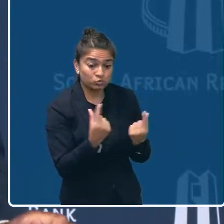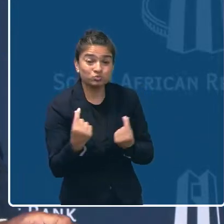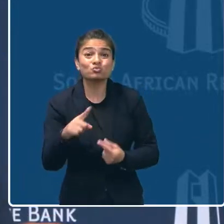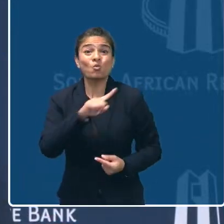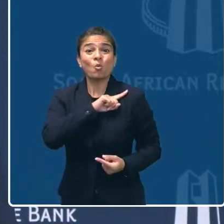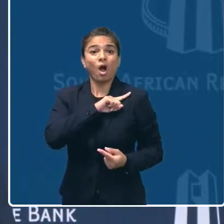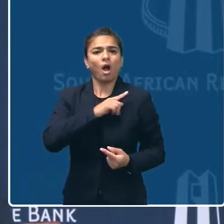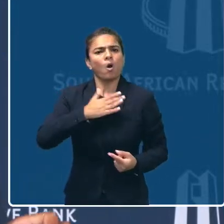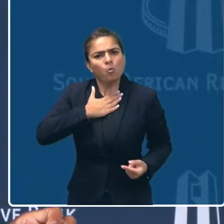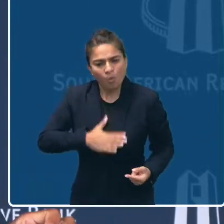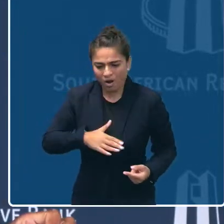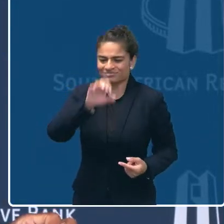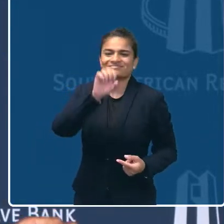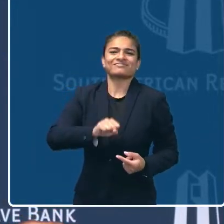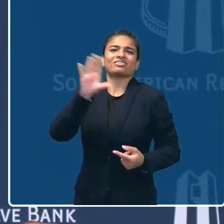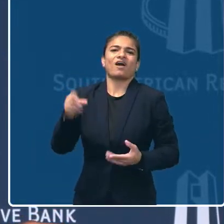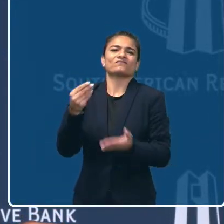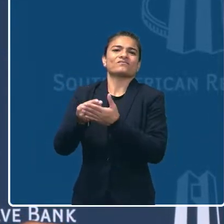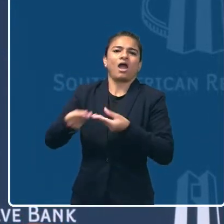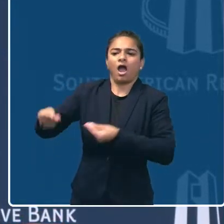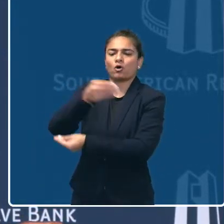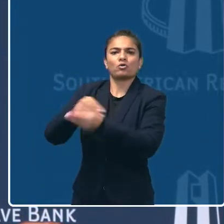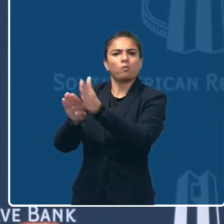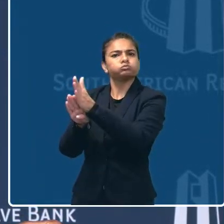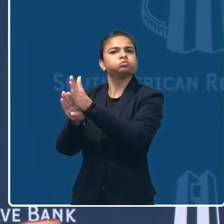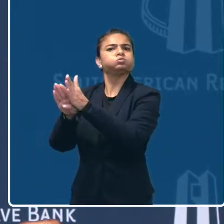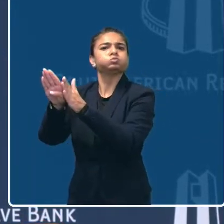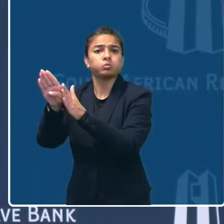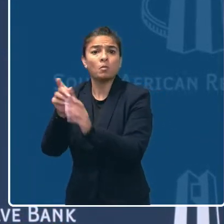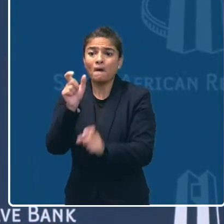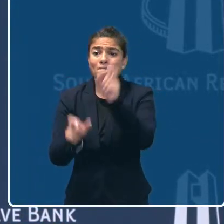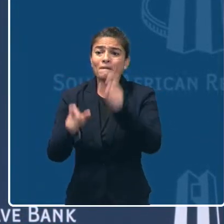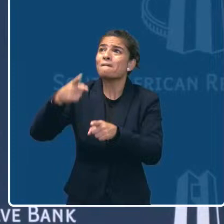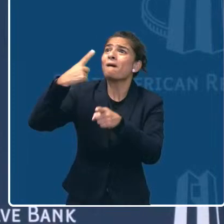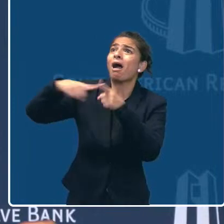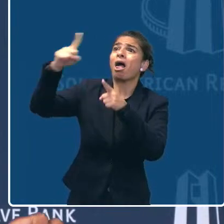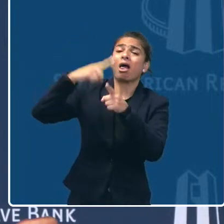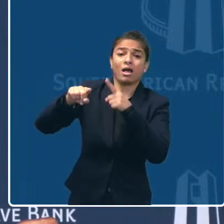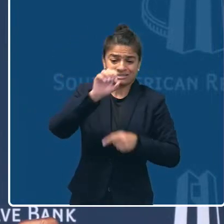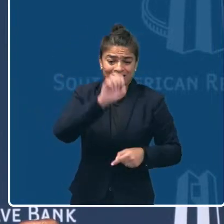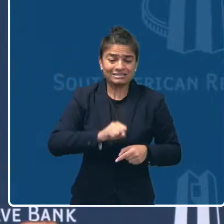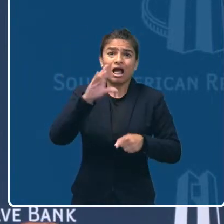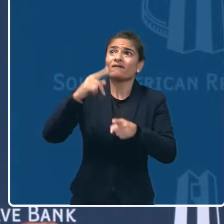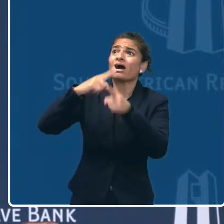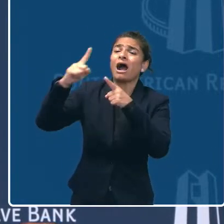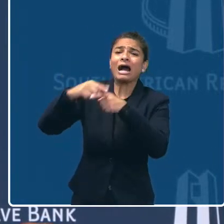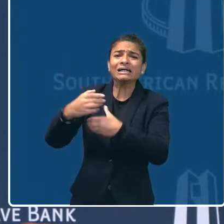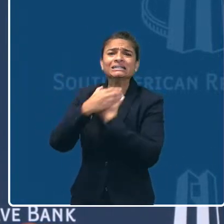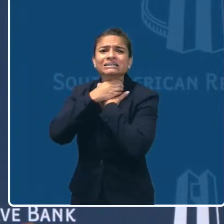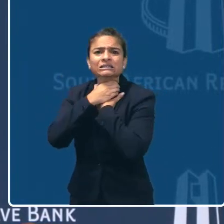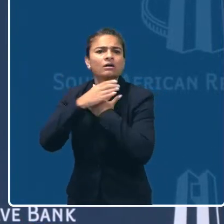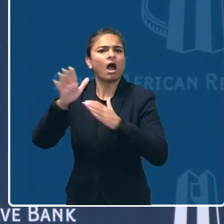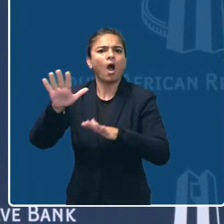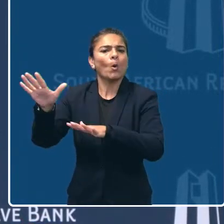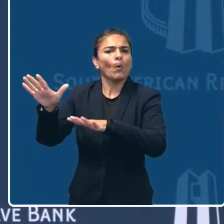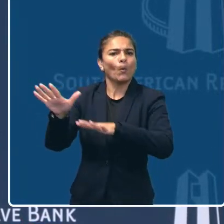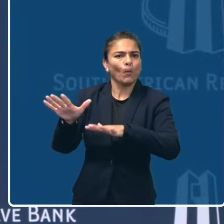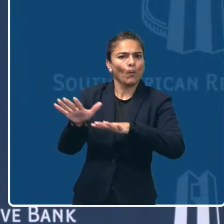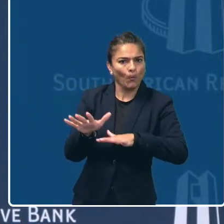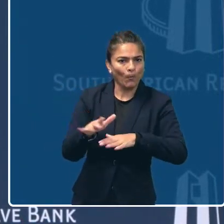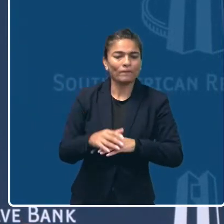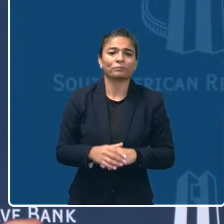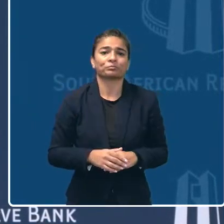economic conditions include reaching a prudent public debt level, further repairing and strengthening network